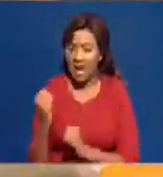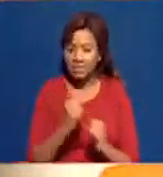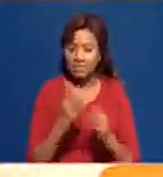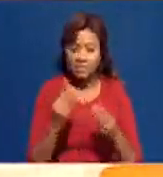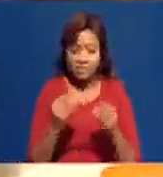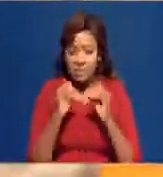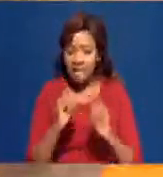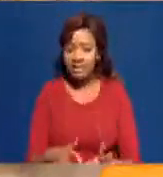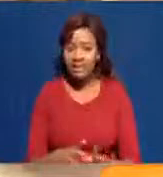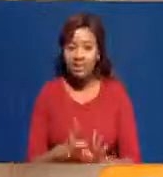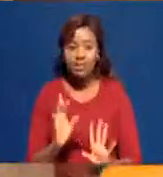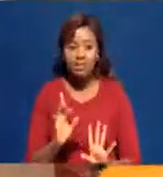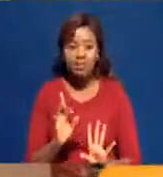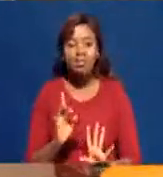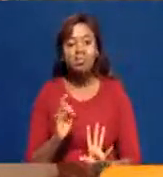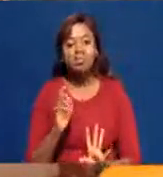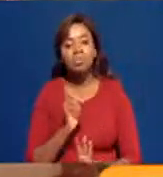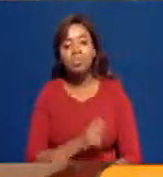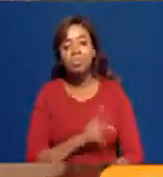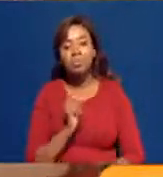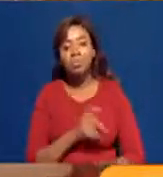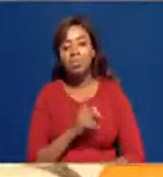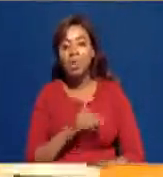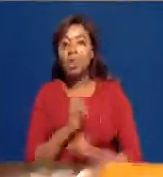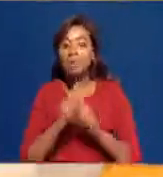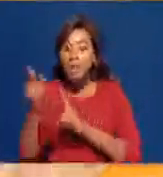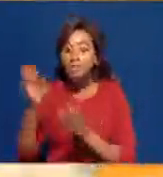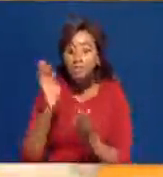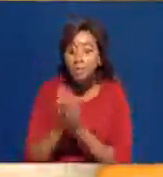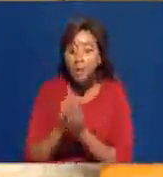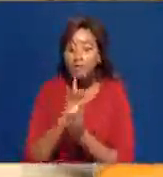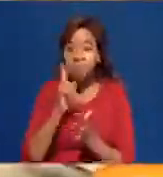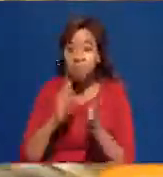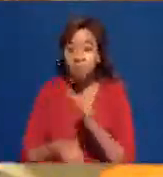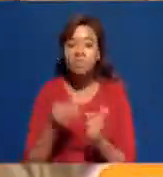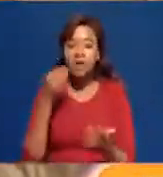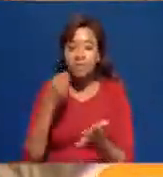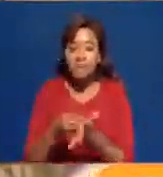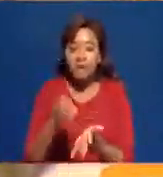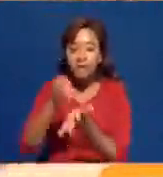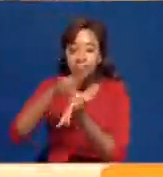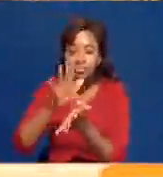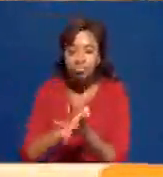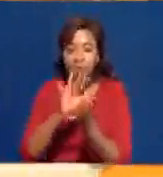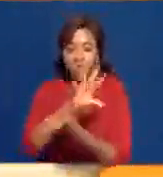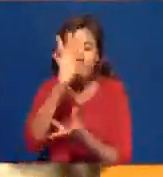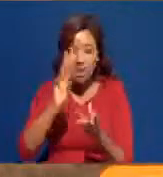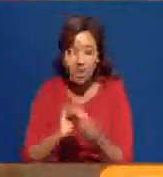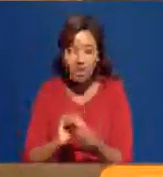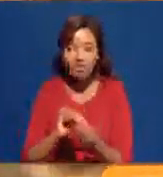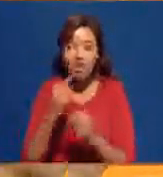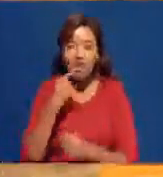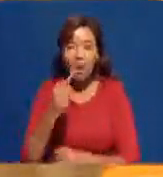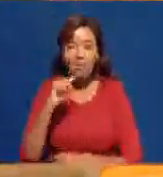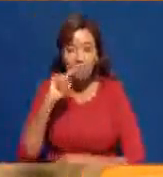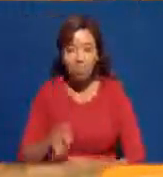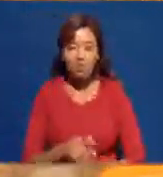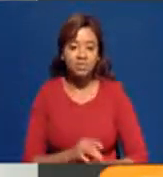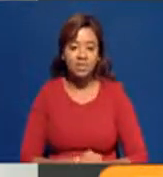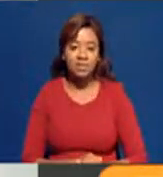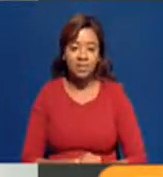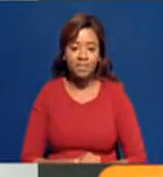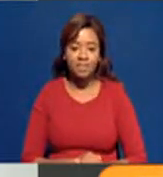According to Waithera, her bank initially confirmed a deposit totaling 100,000 shillings into her